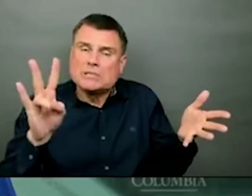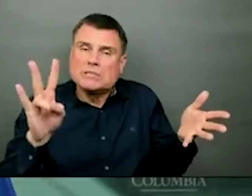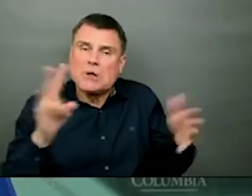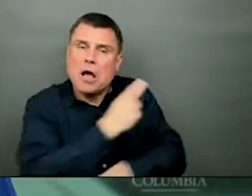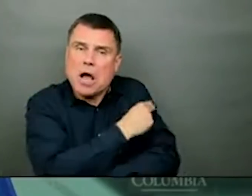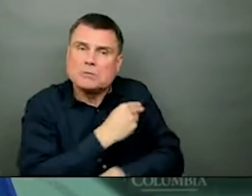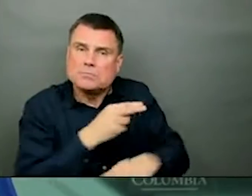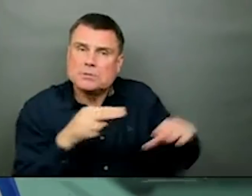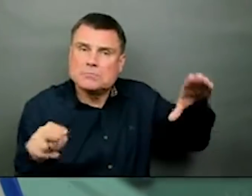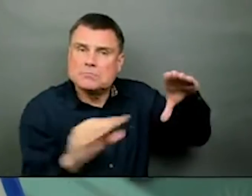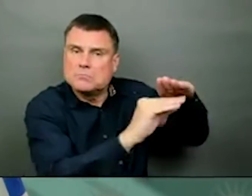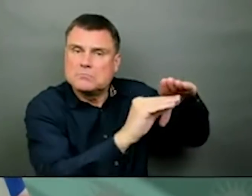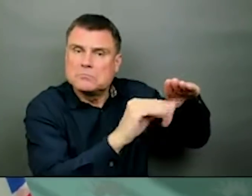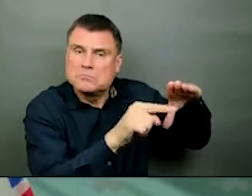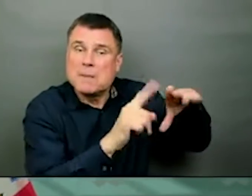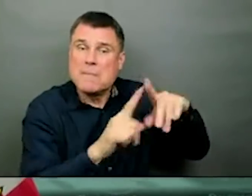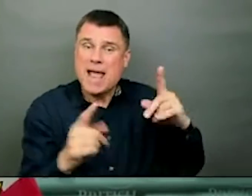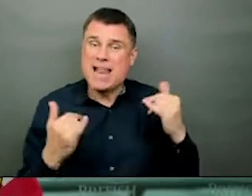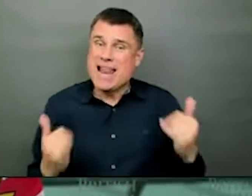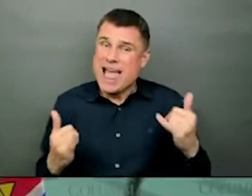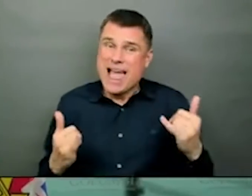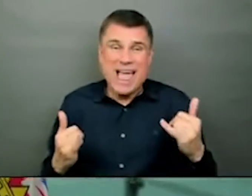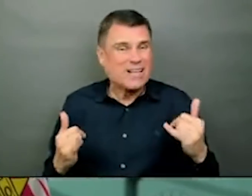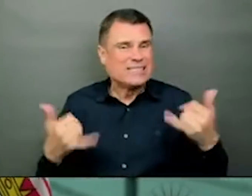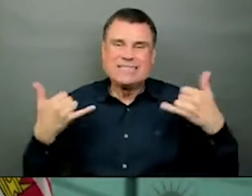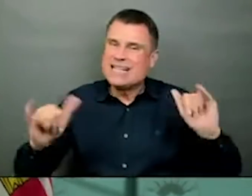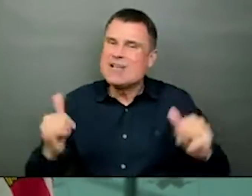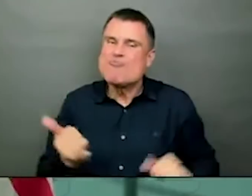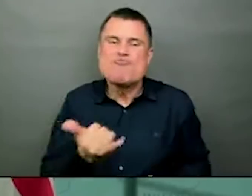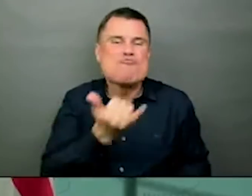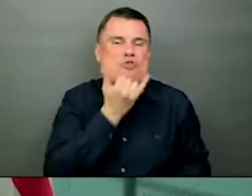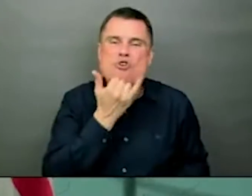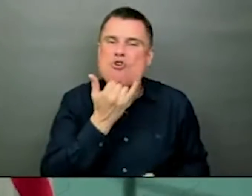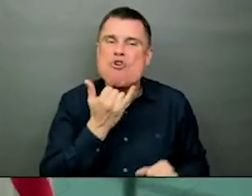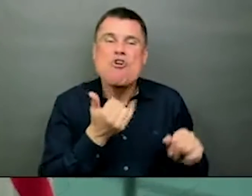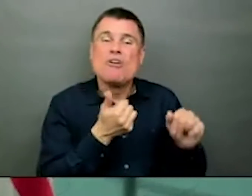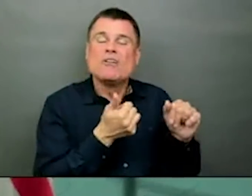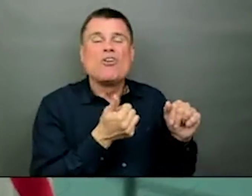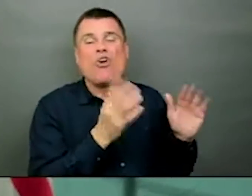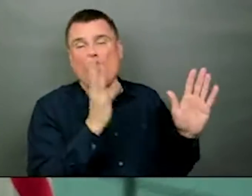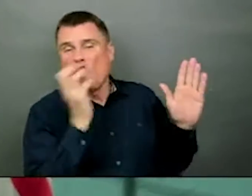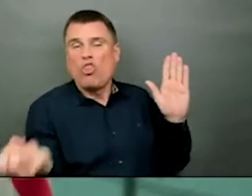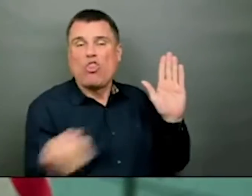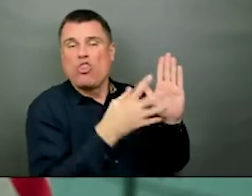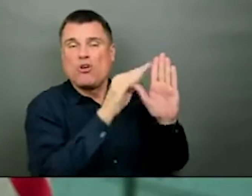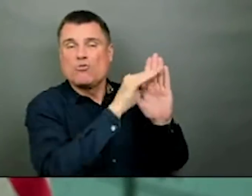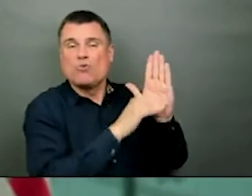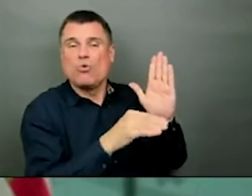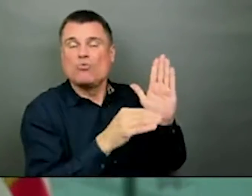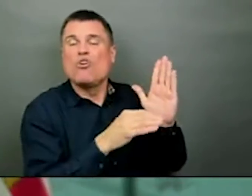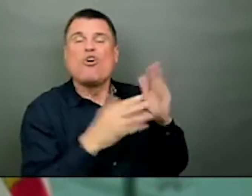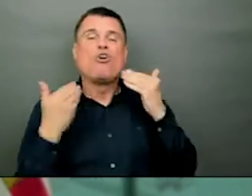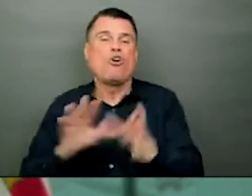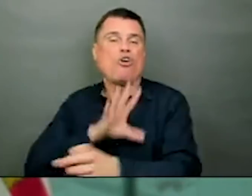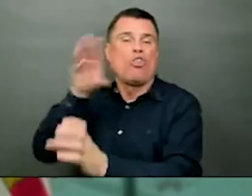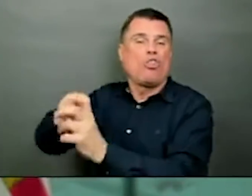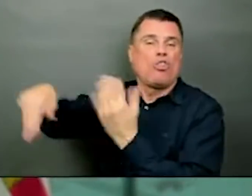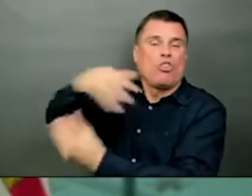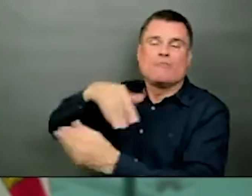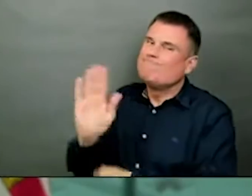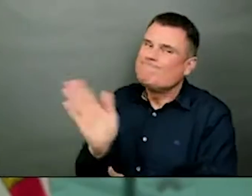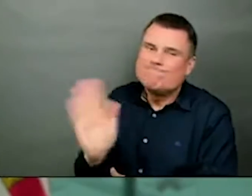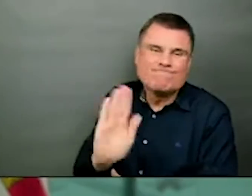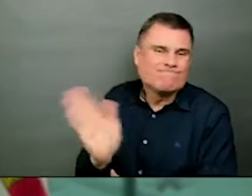Next question is from Justine Hunter, Globe and Mail. Thank you. Dr. Gustafson, we've got the research now from the